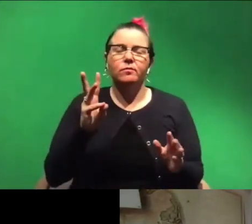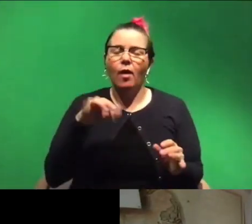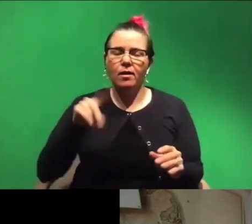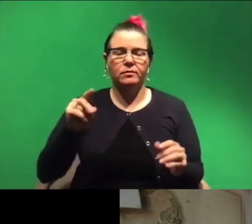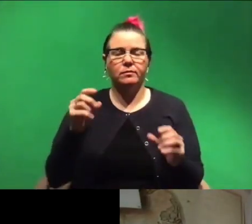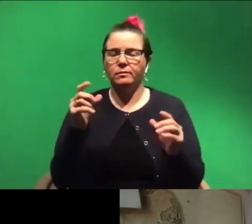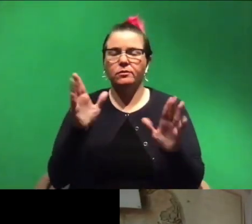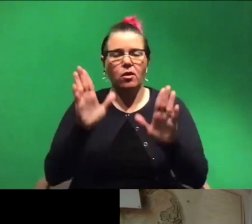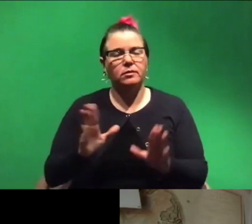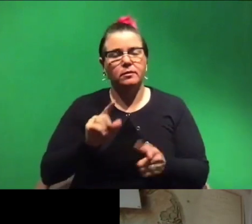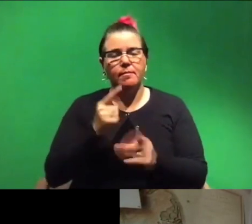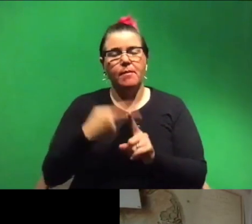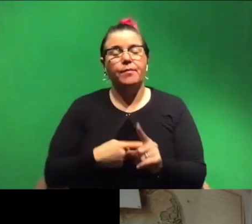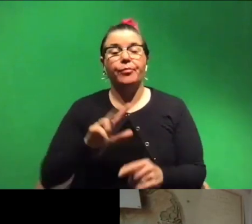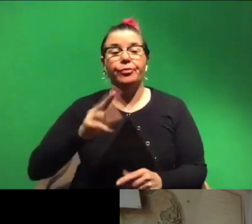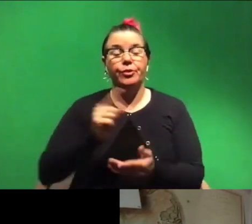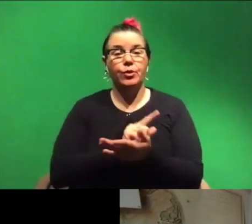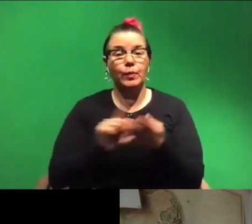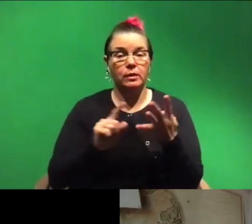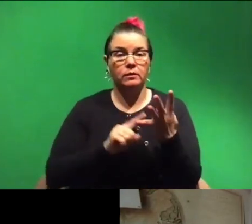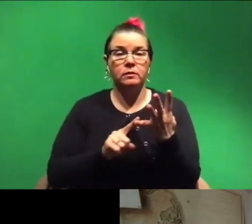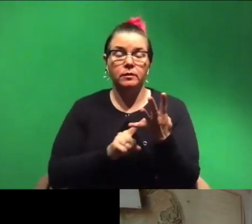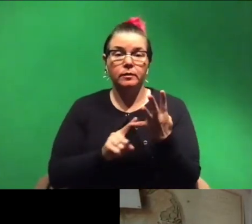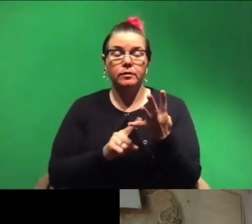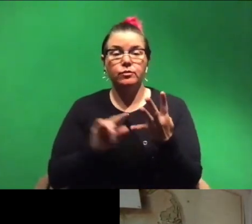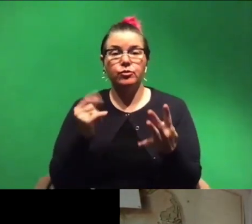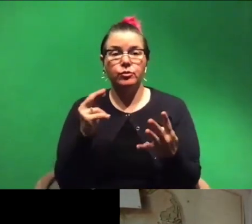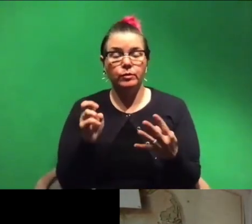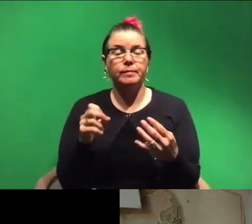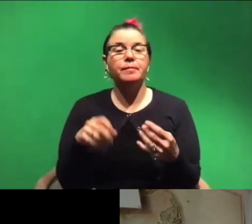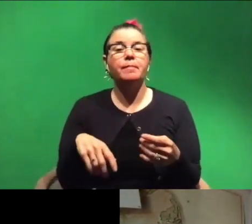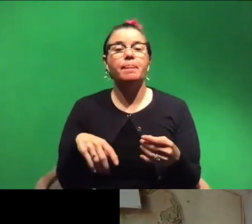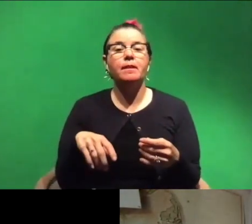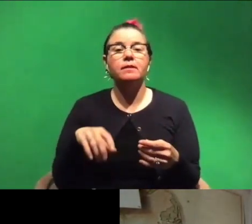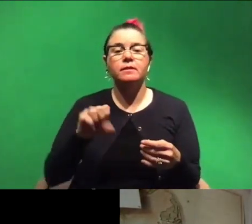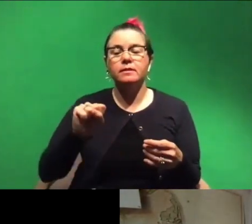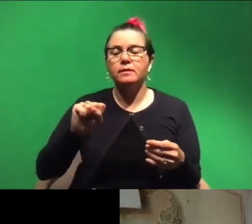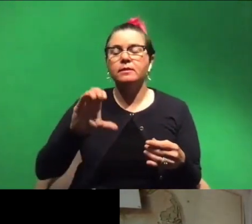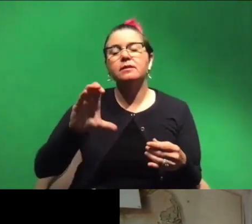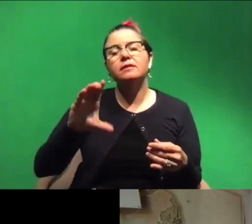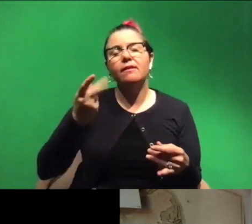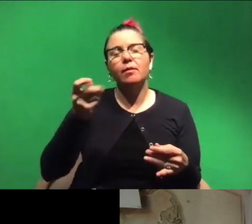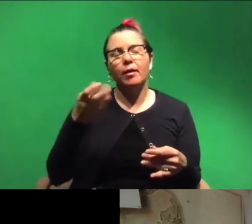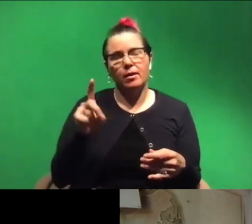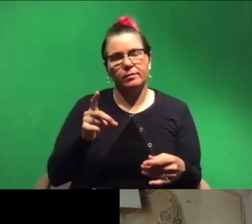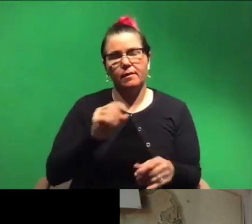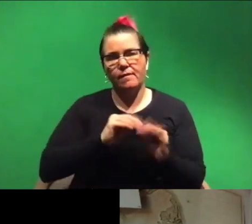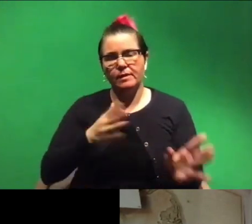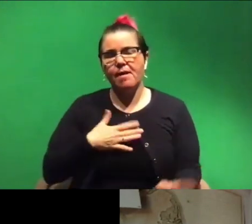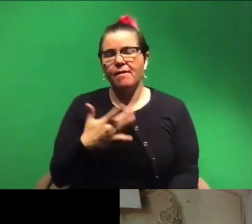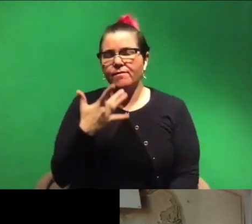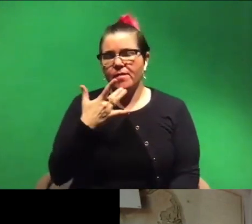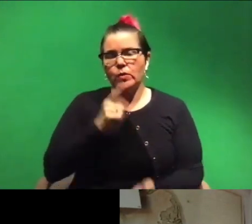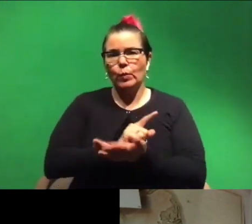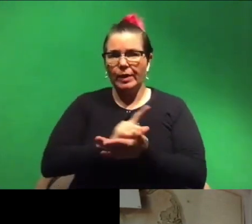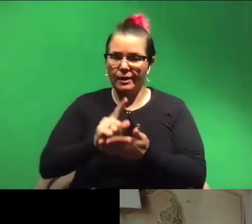And then the fourth week of June is Cephalopod Week, which is obviously my favorite month or week of